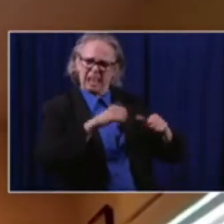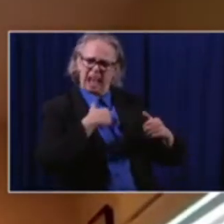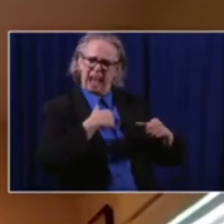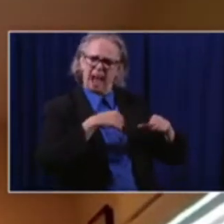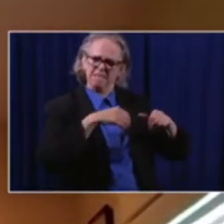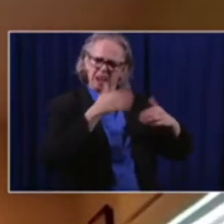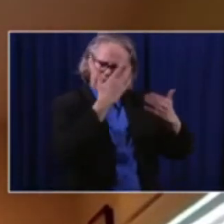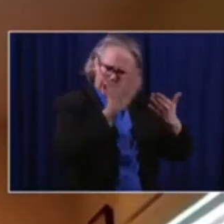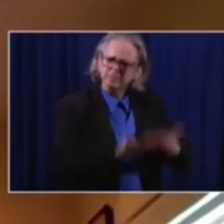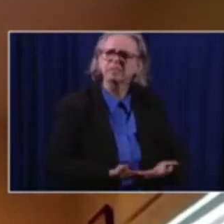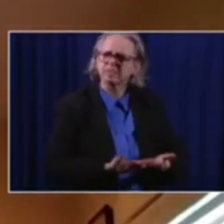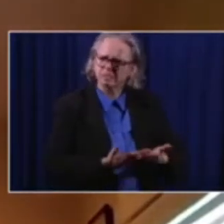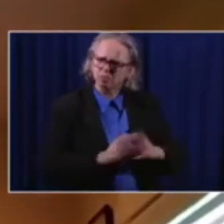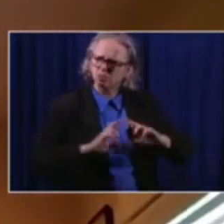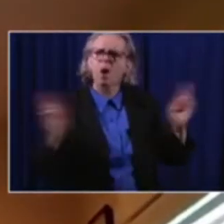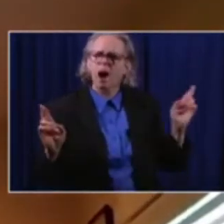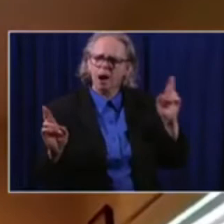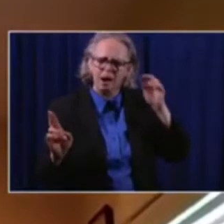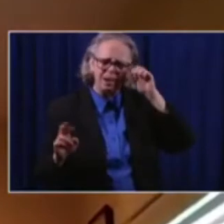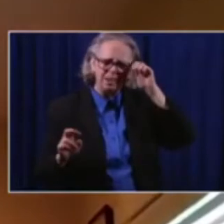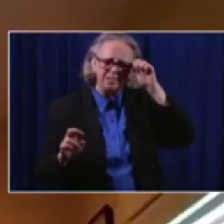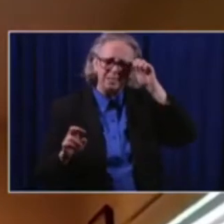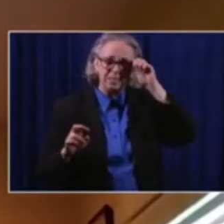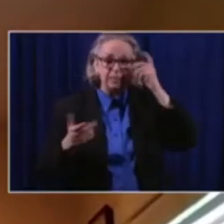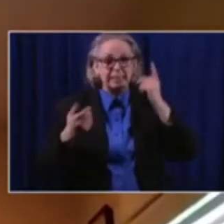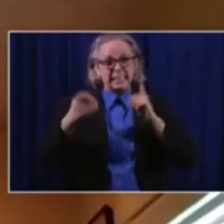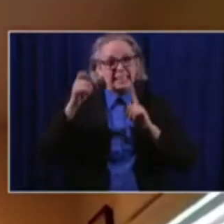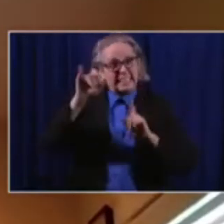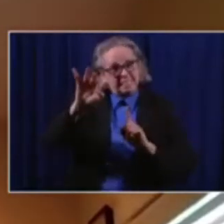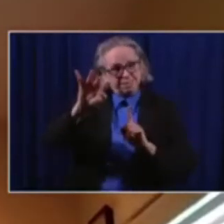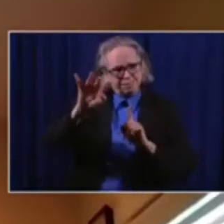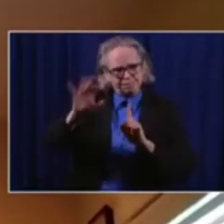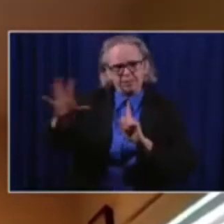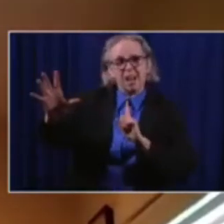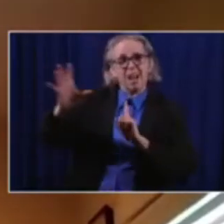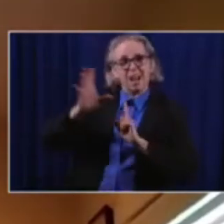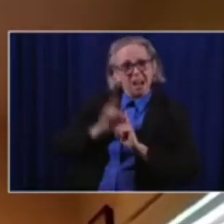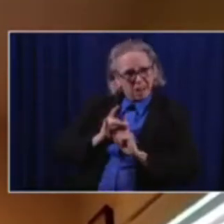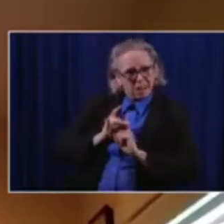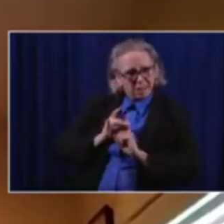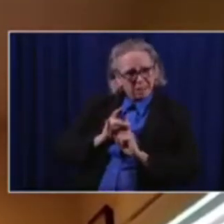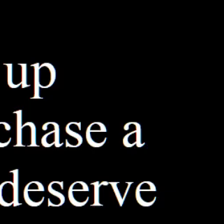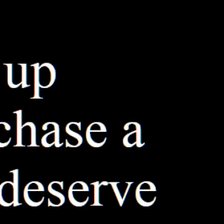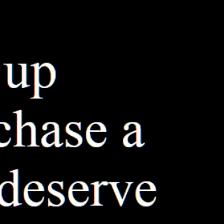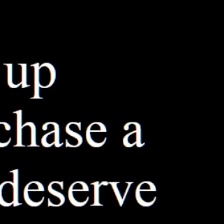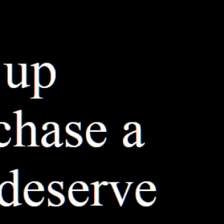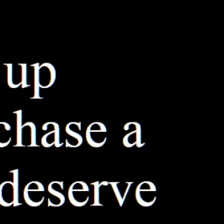and yet still are infected, you're less likely to get sick than if you weren't wearing.